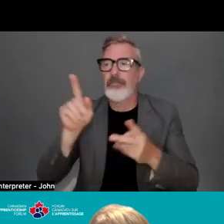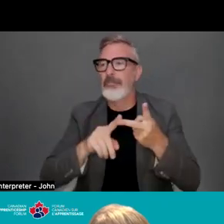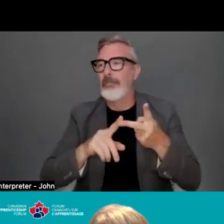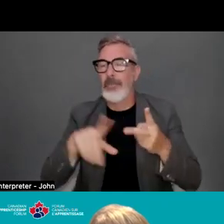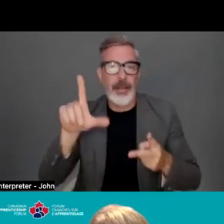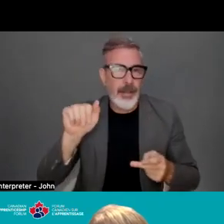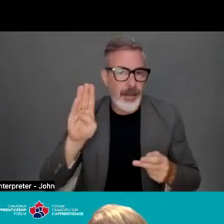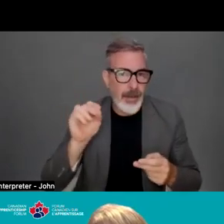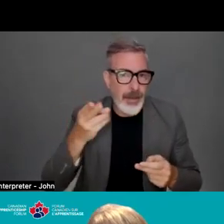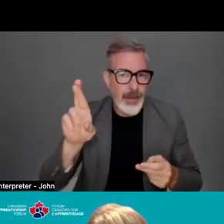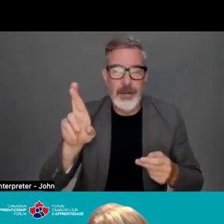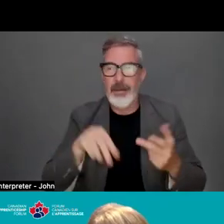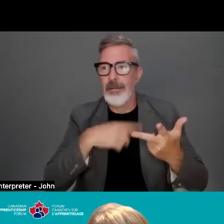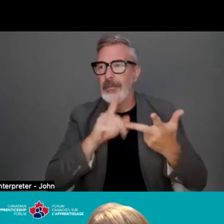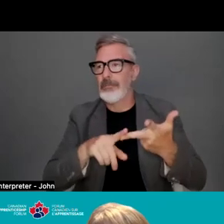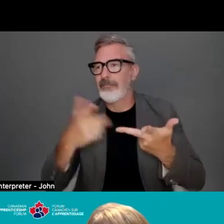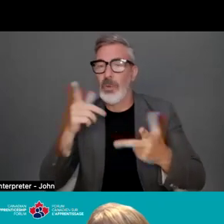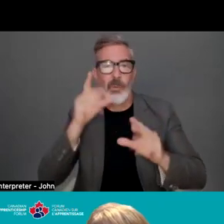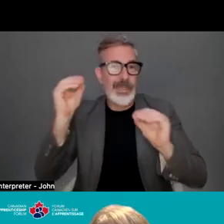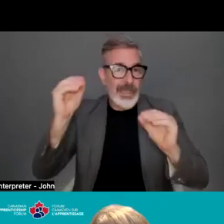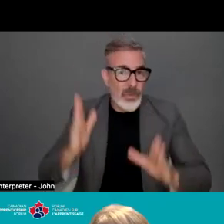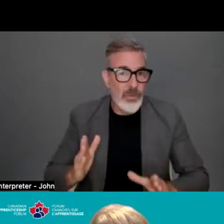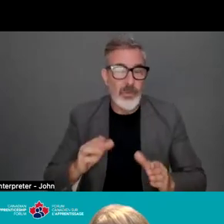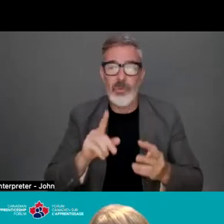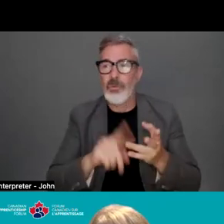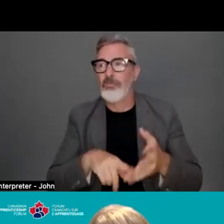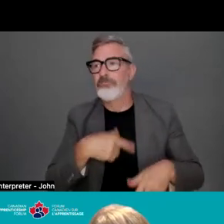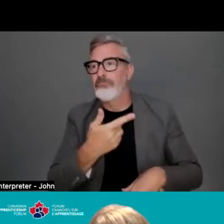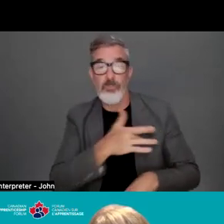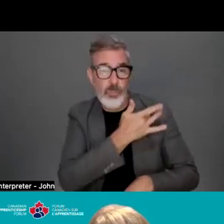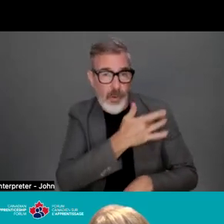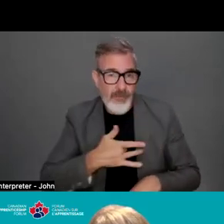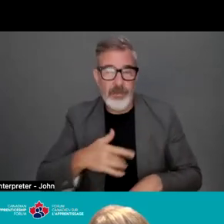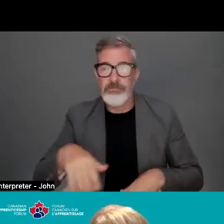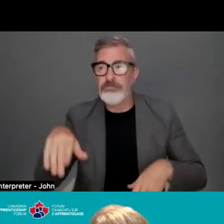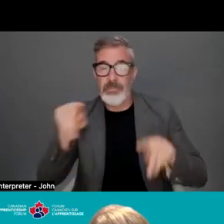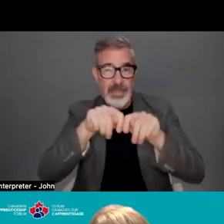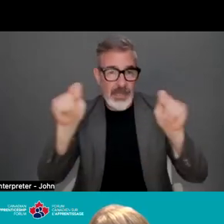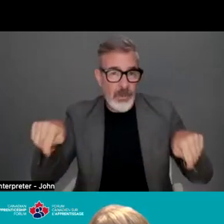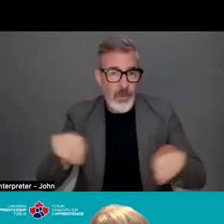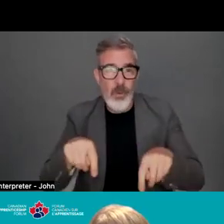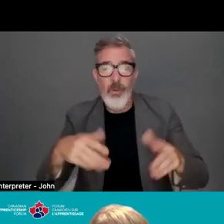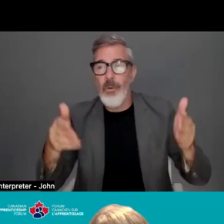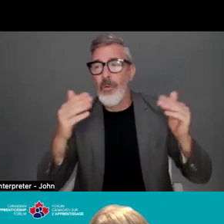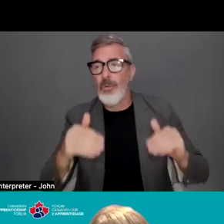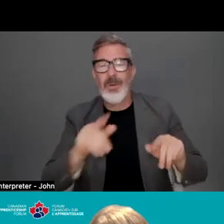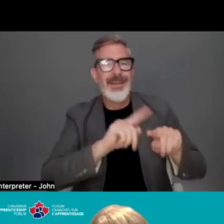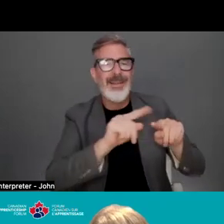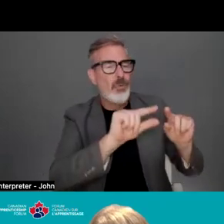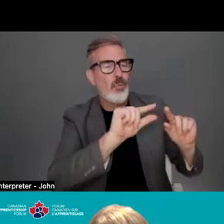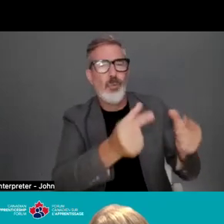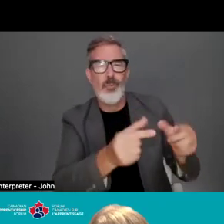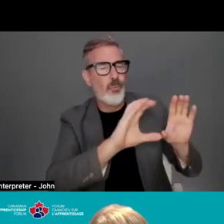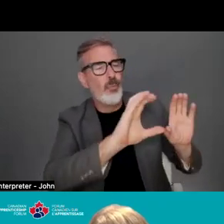educators, the provinces and territories, and equity priority groups. And they've got 4 seats each.